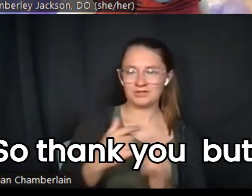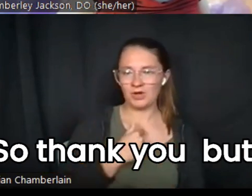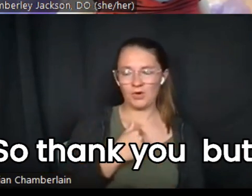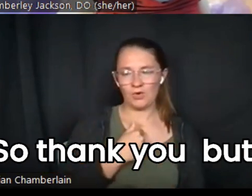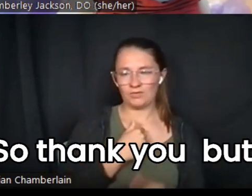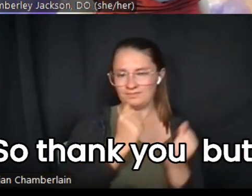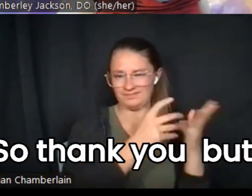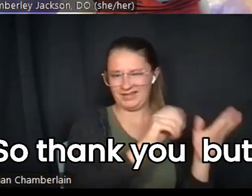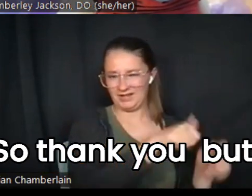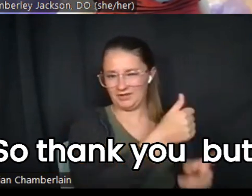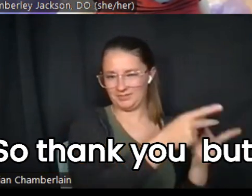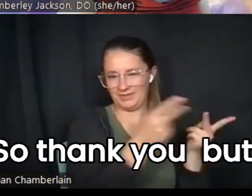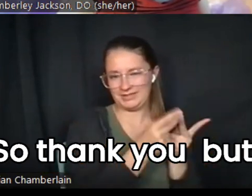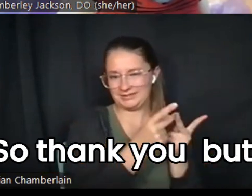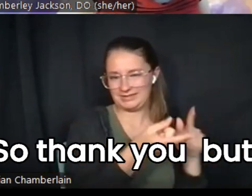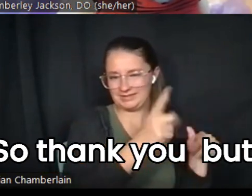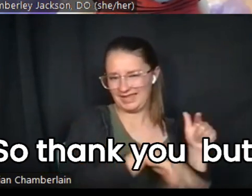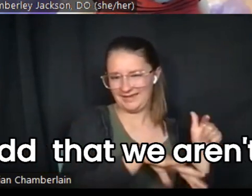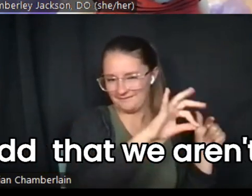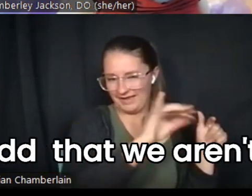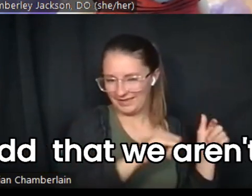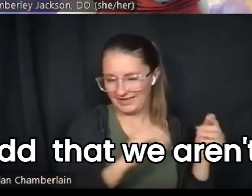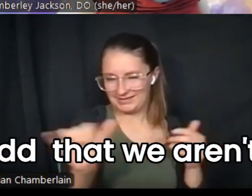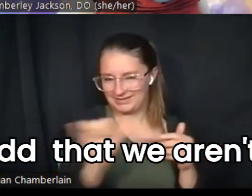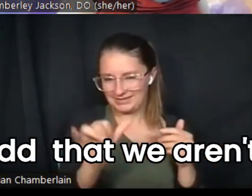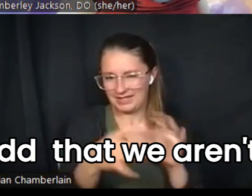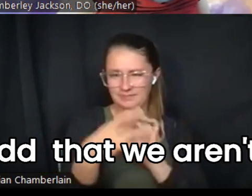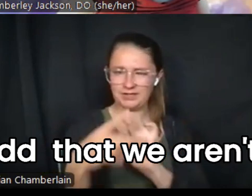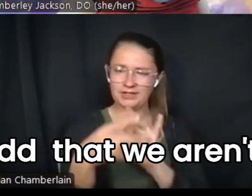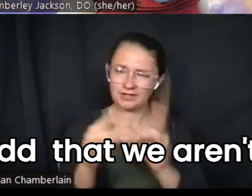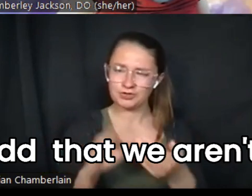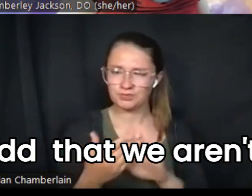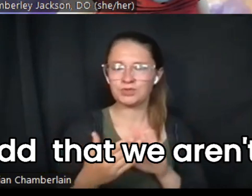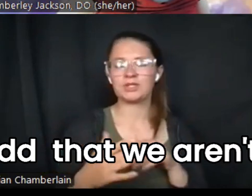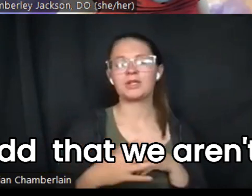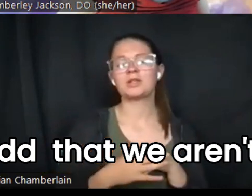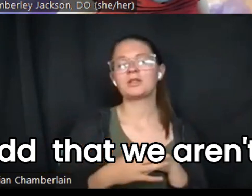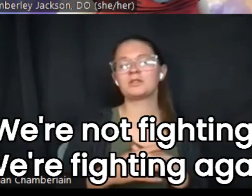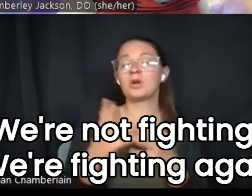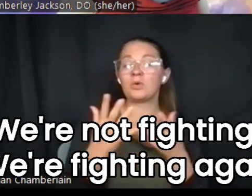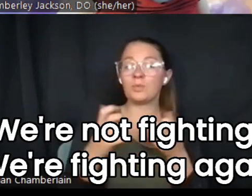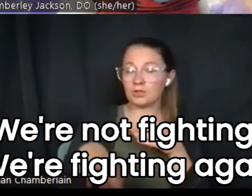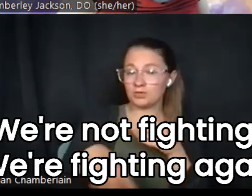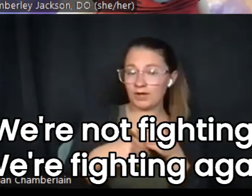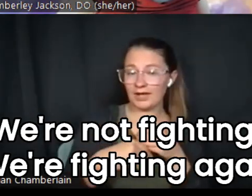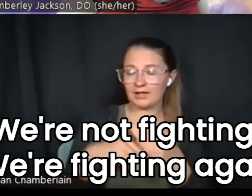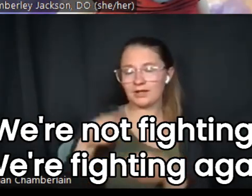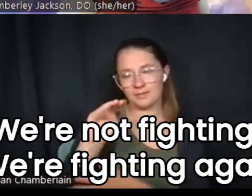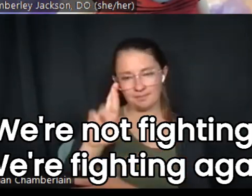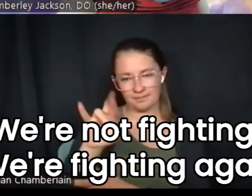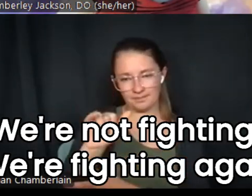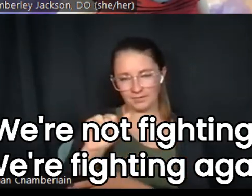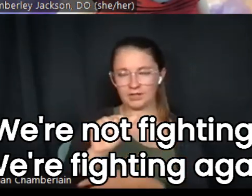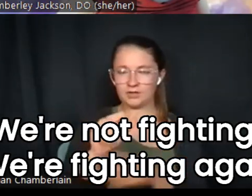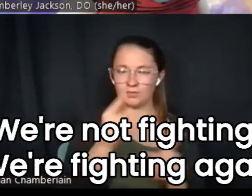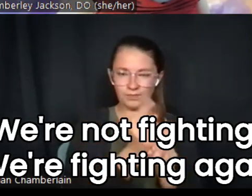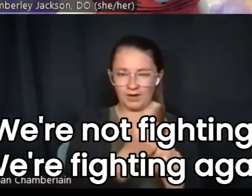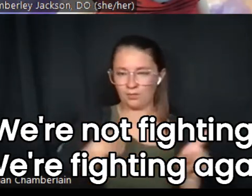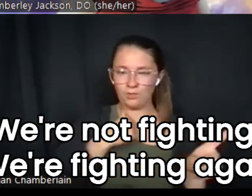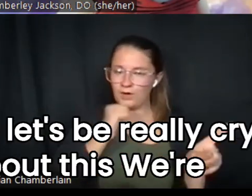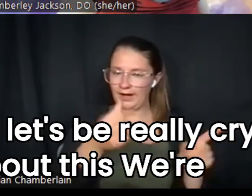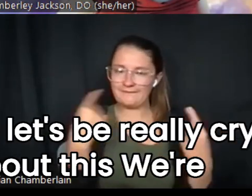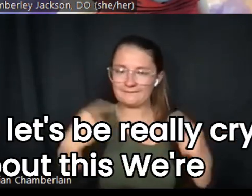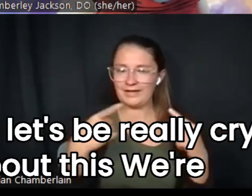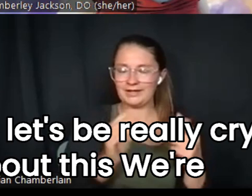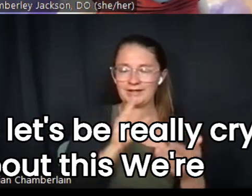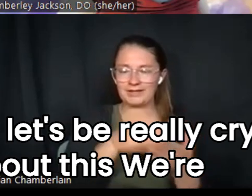many spaces. So thank you. But I want to add that we aren't Maria's right. We're not fighting against each other. We're fighting against